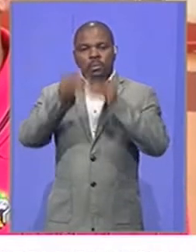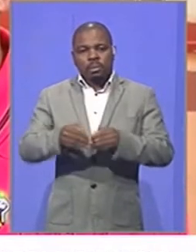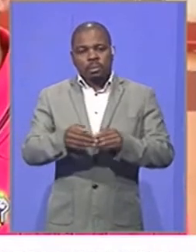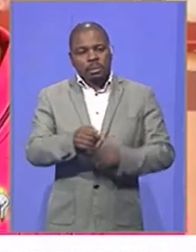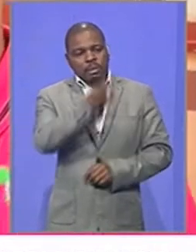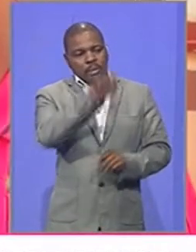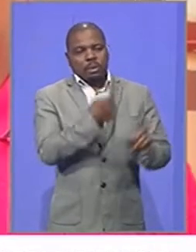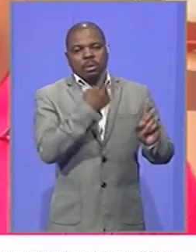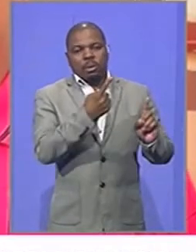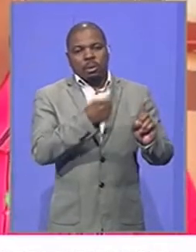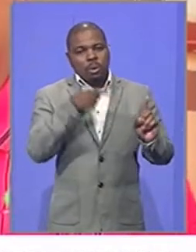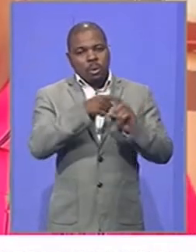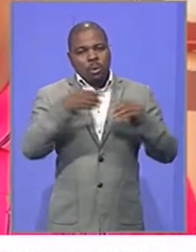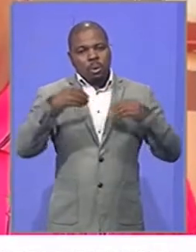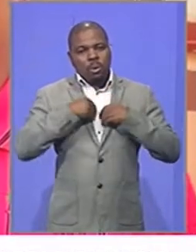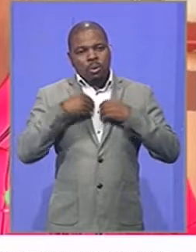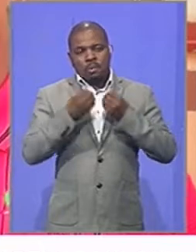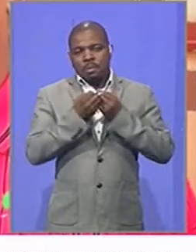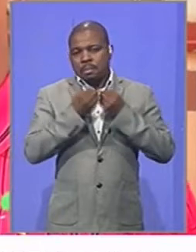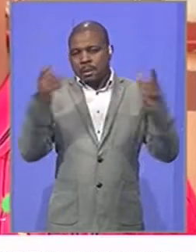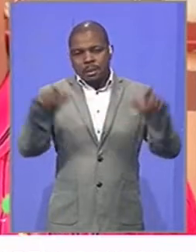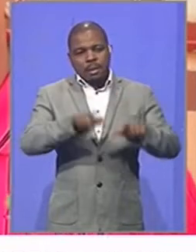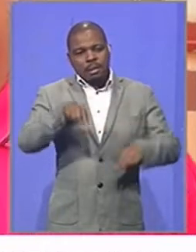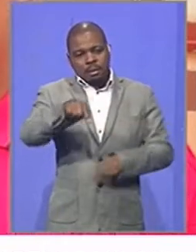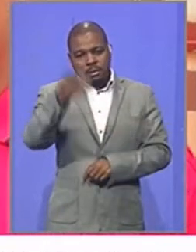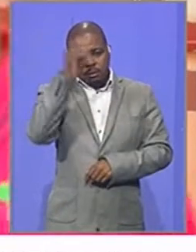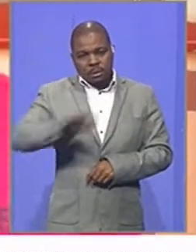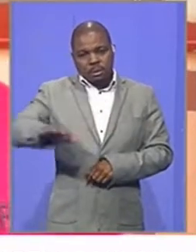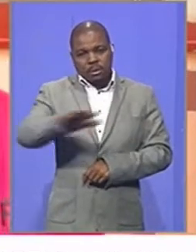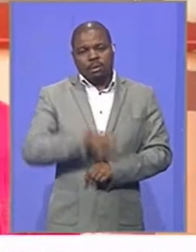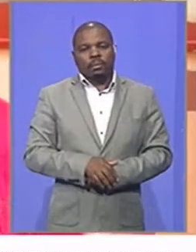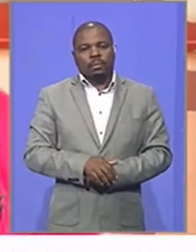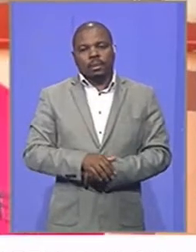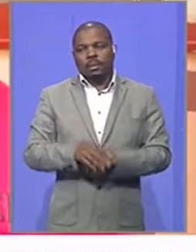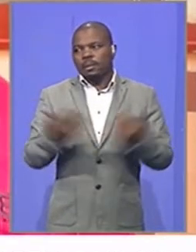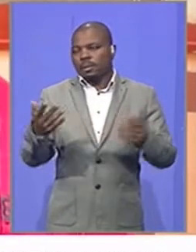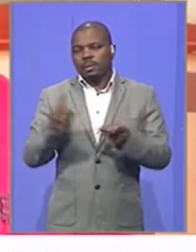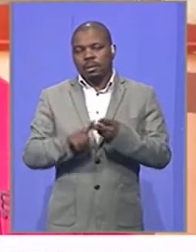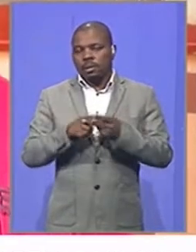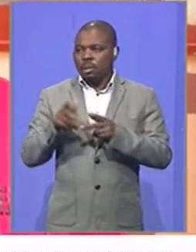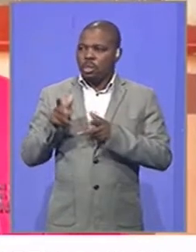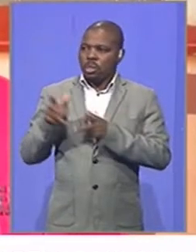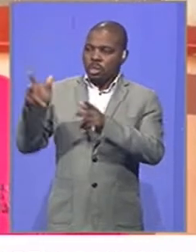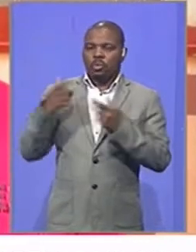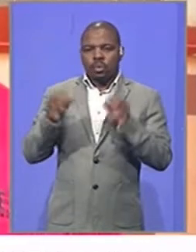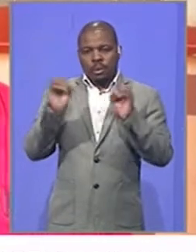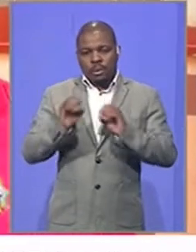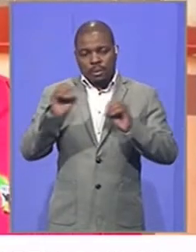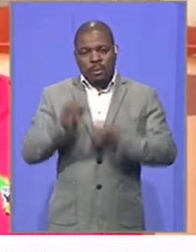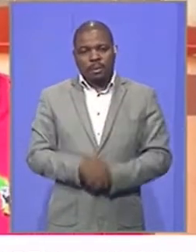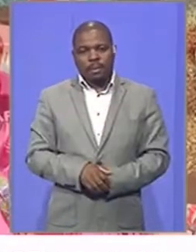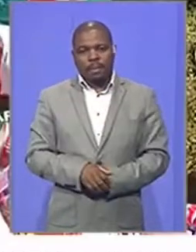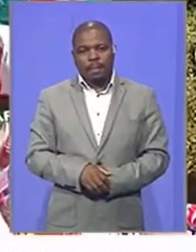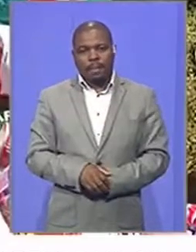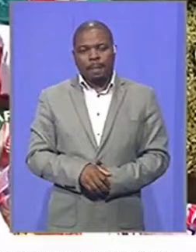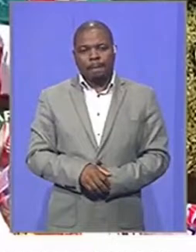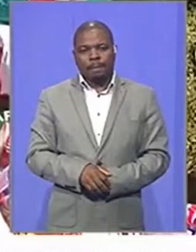individual who owns pieces of land all over Durban and leaving them and not doing anything with those pieces of